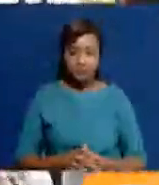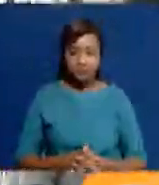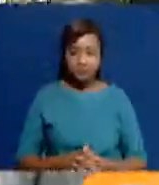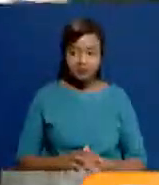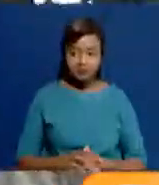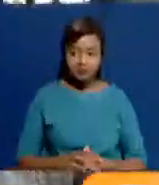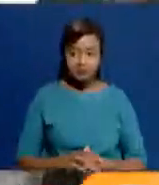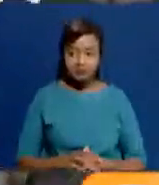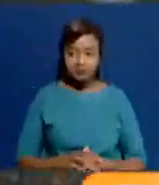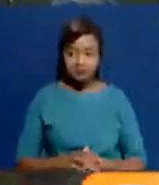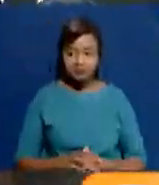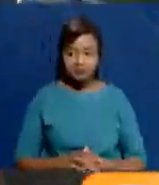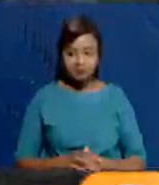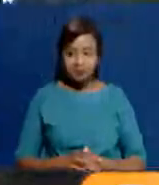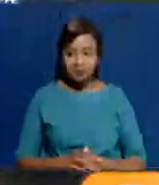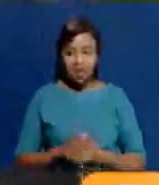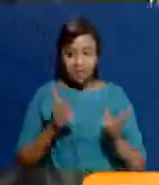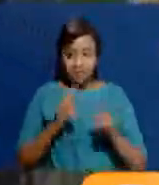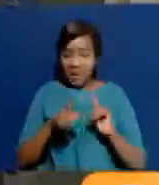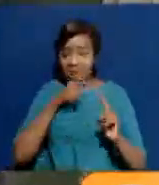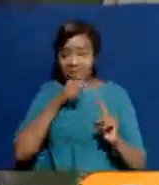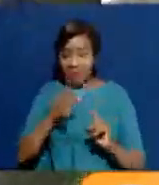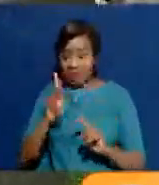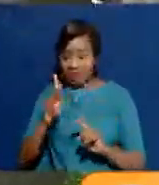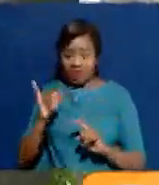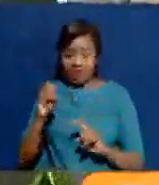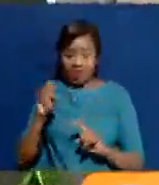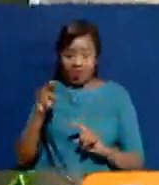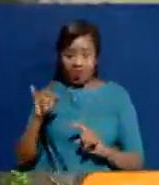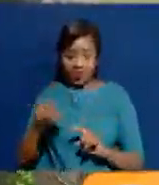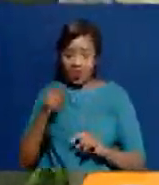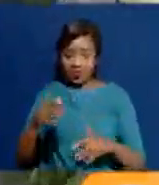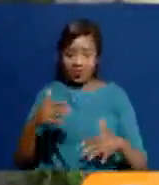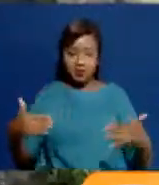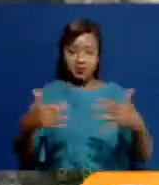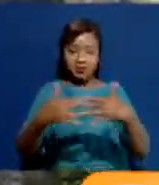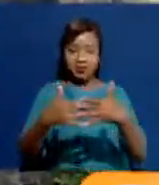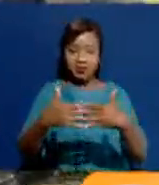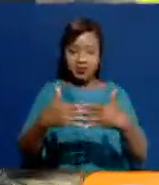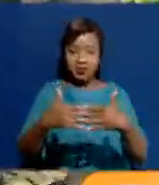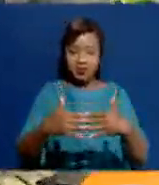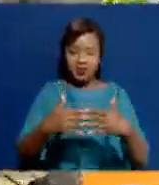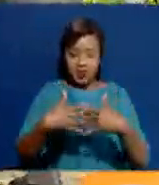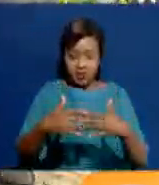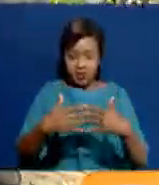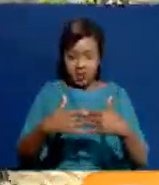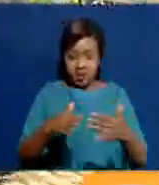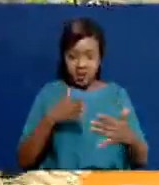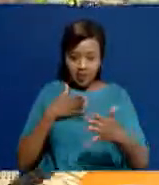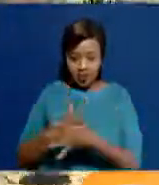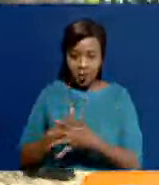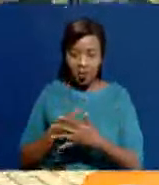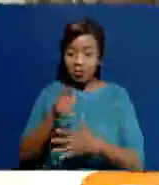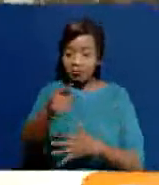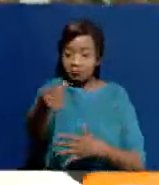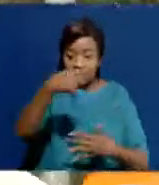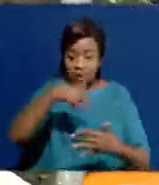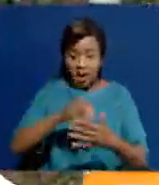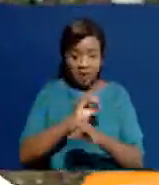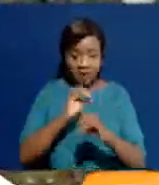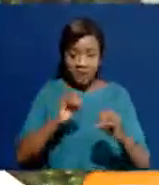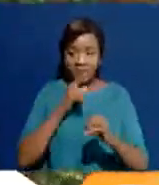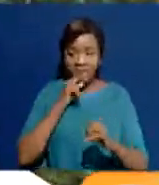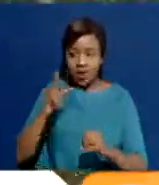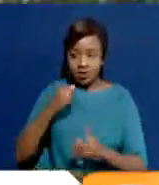As Jeremiah Kioni locked himself in and used his vehicle to barricade the gate, as more chaotic scenes played out,